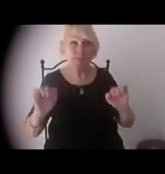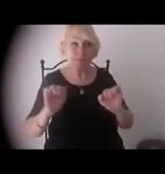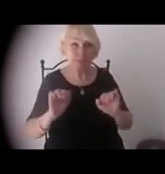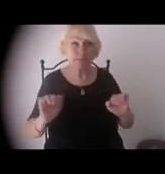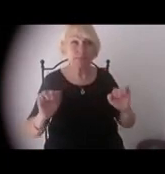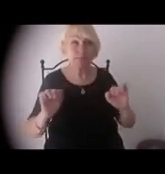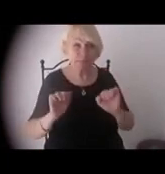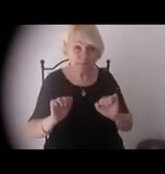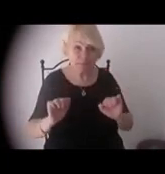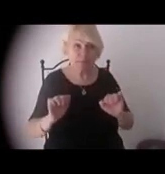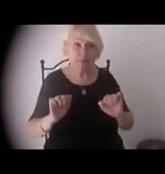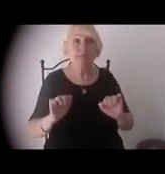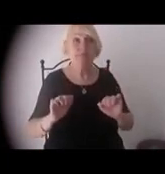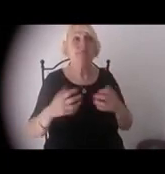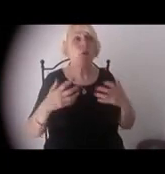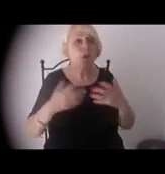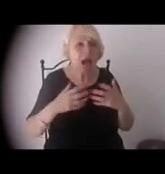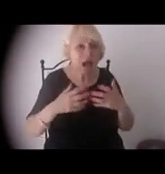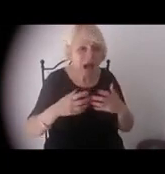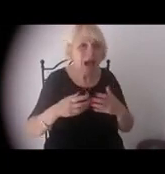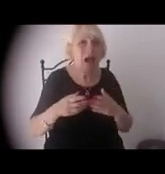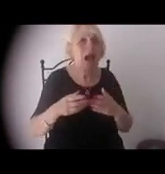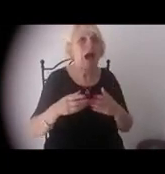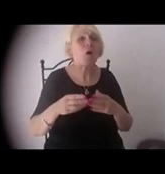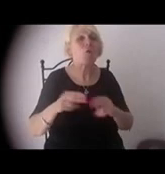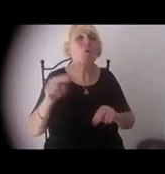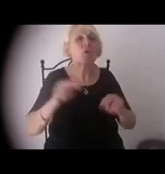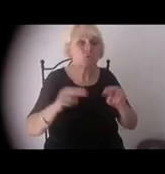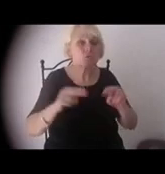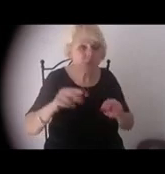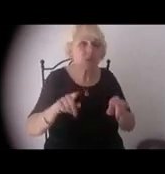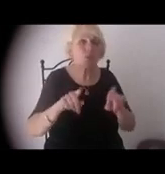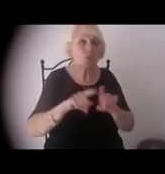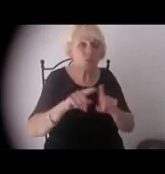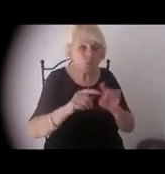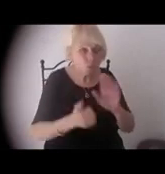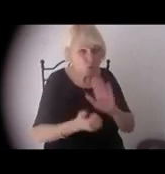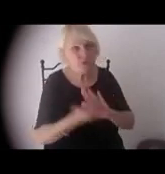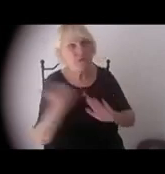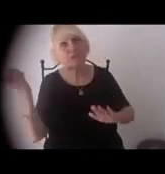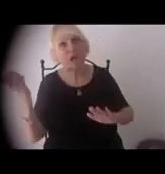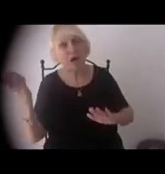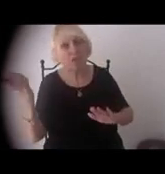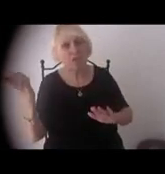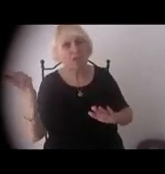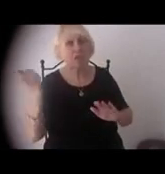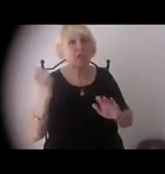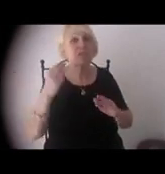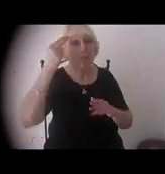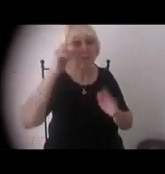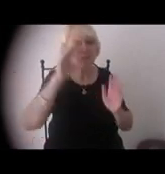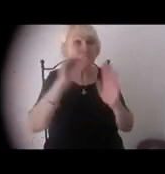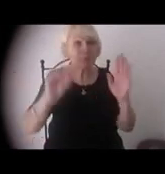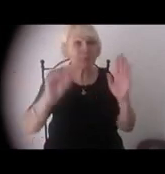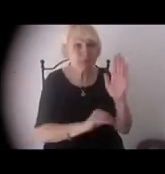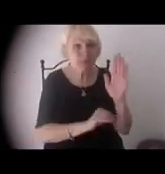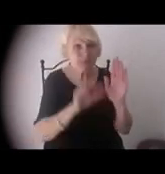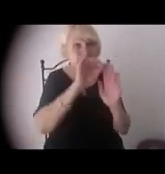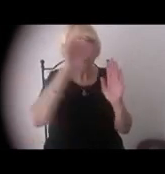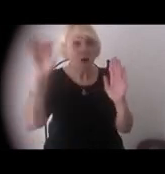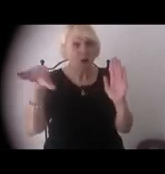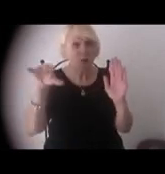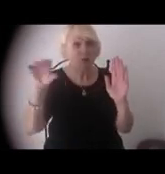then discharge. Exactly. So it's a bit rambling there, but I guess that's the issue about resources and funding, and does the